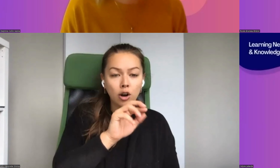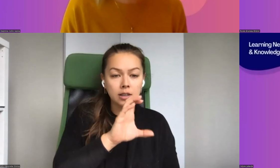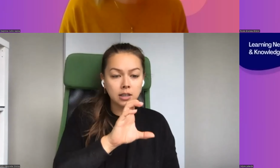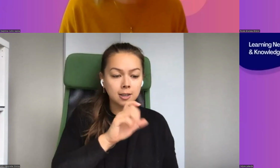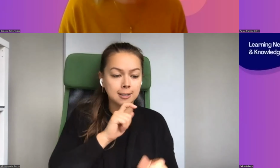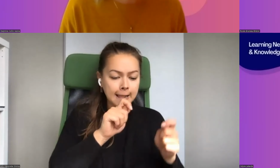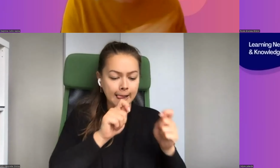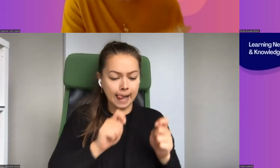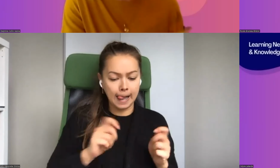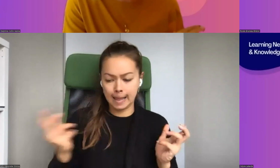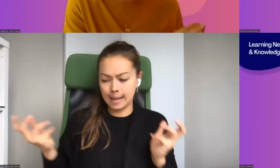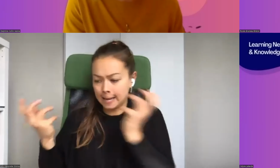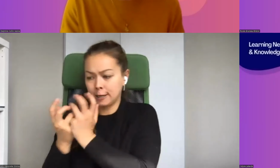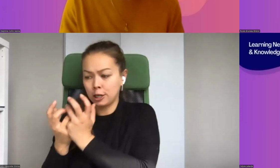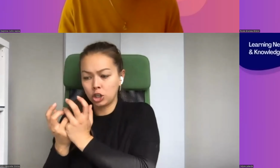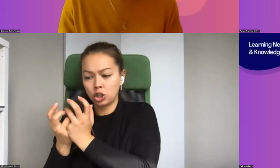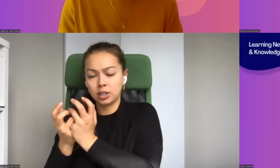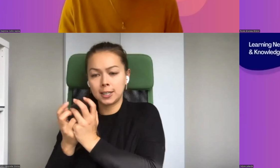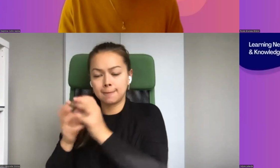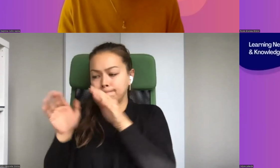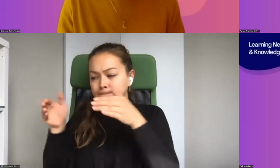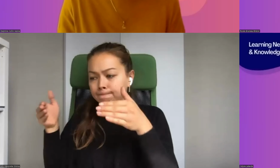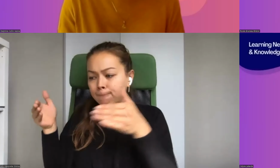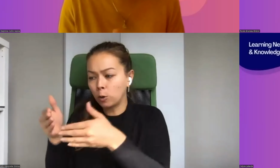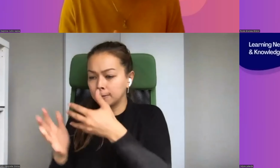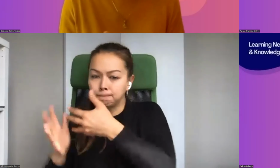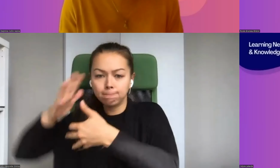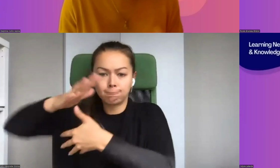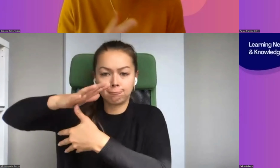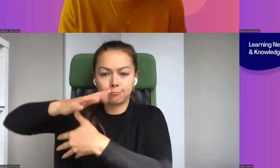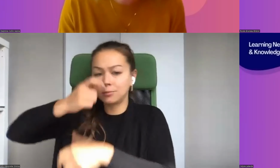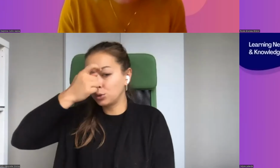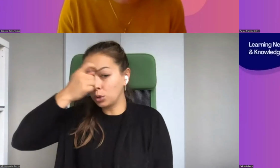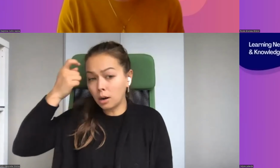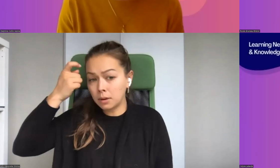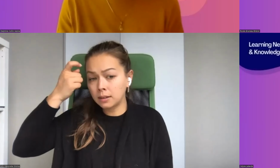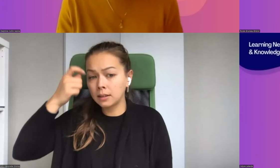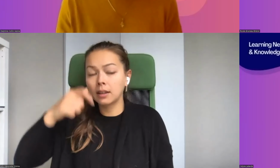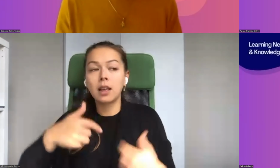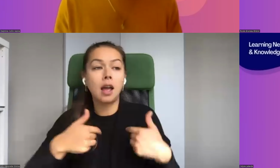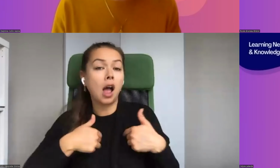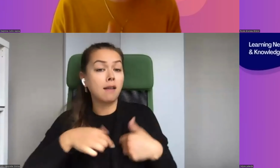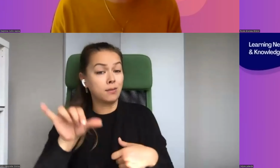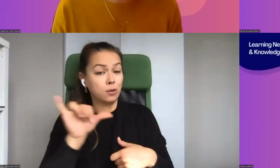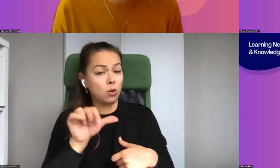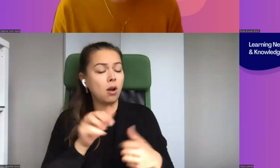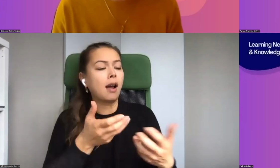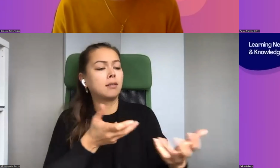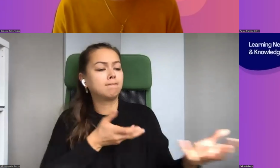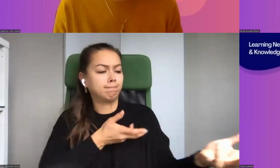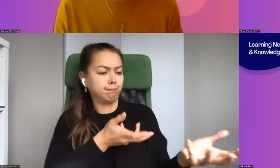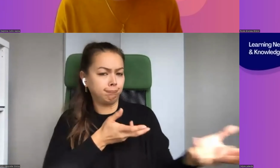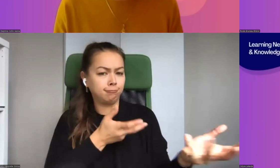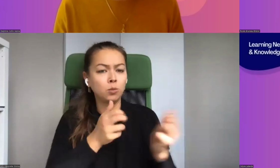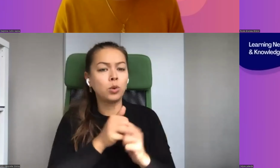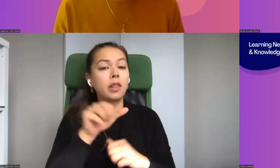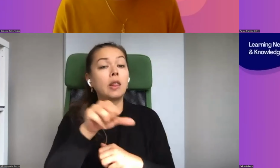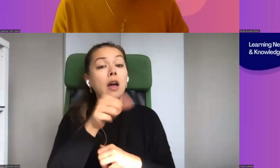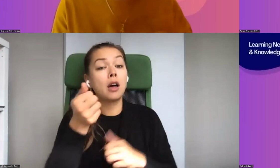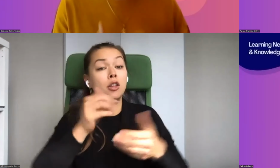also had other conversations with other communities in the First Nations communities. When we have this conversation in